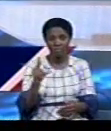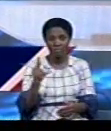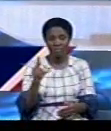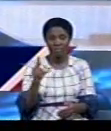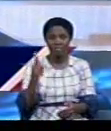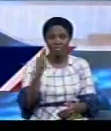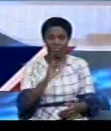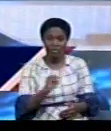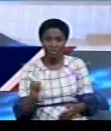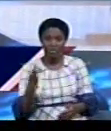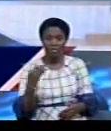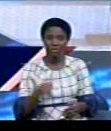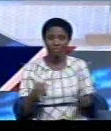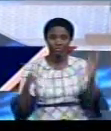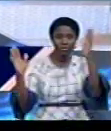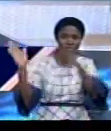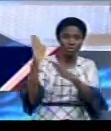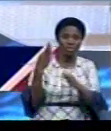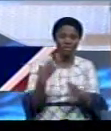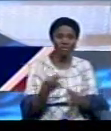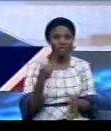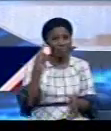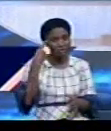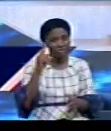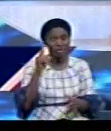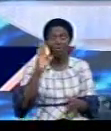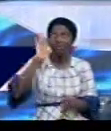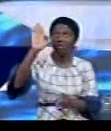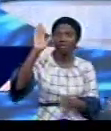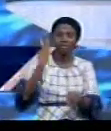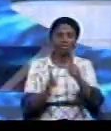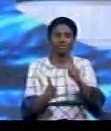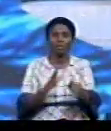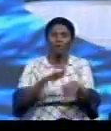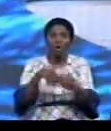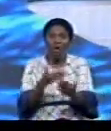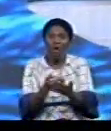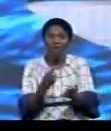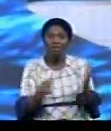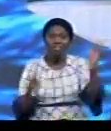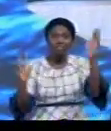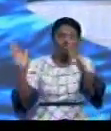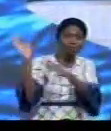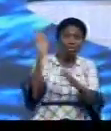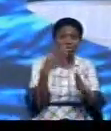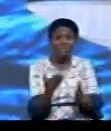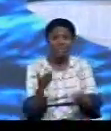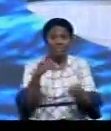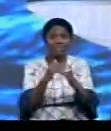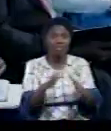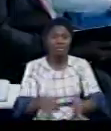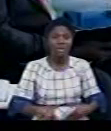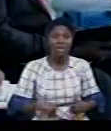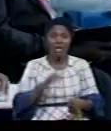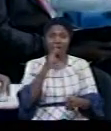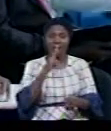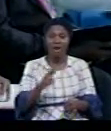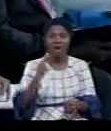for his people. All the stormy things in your life, they are halted today.